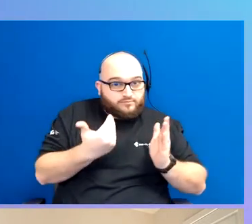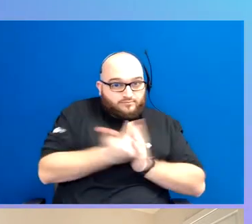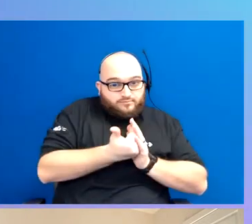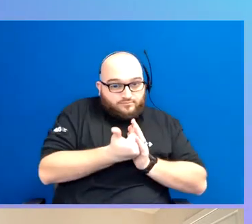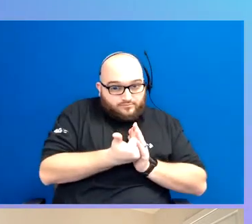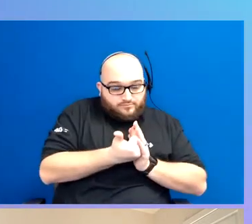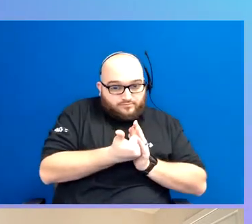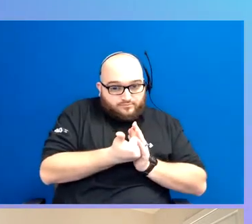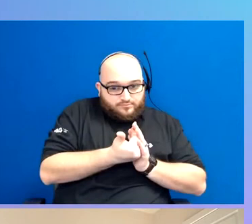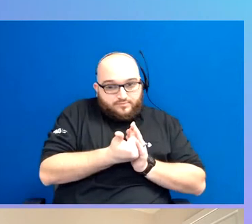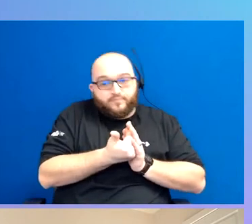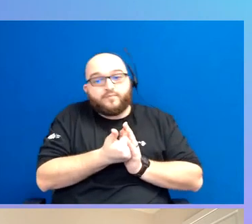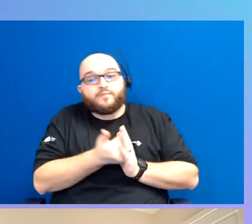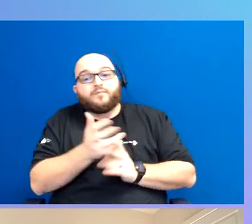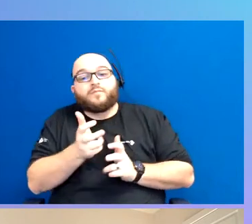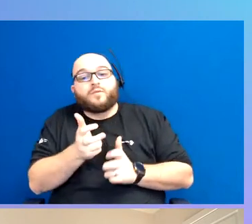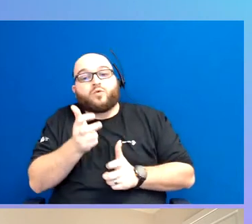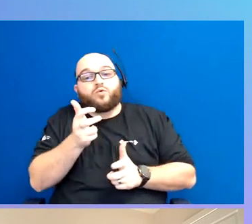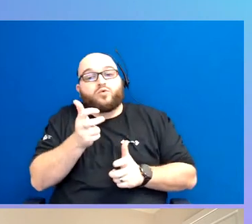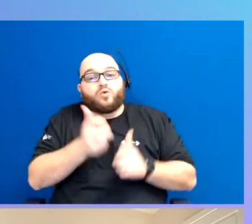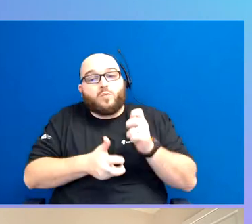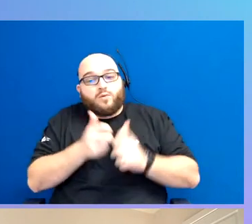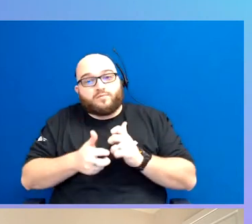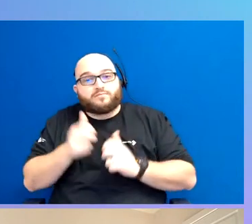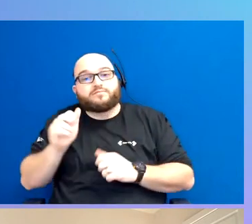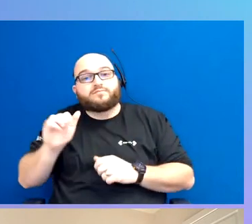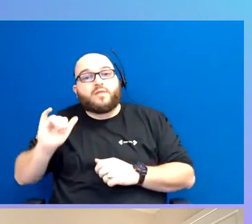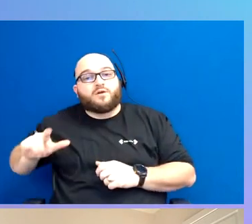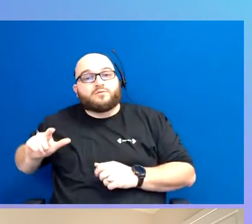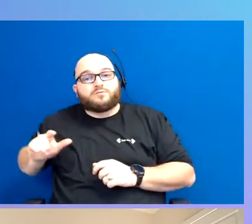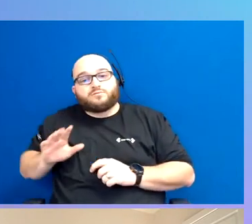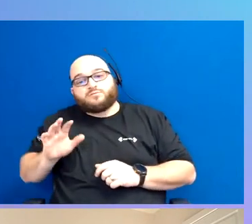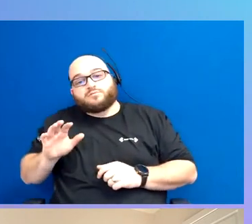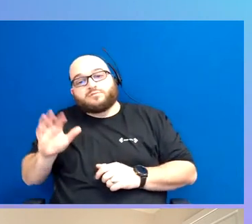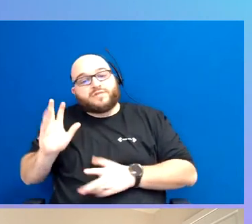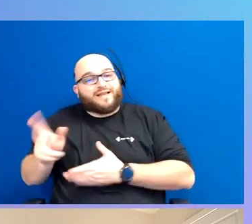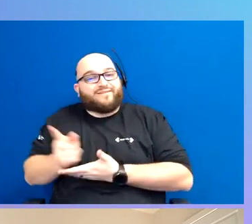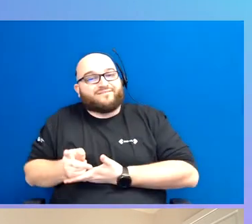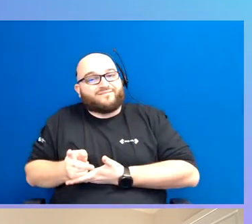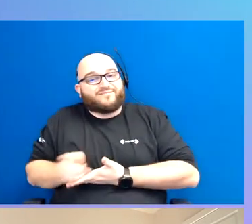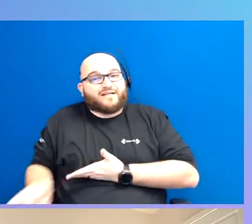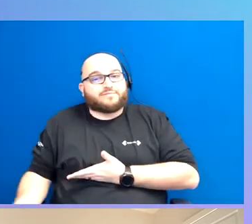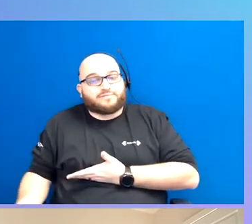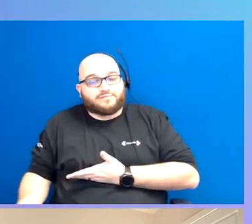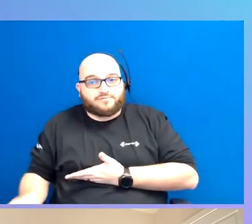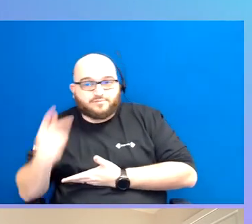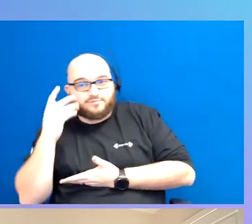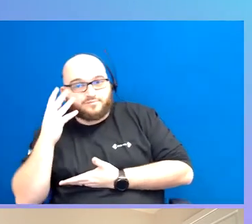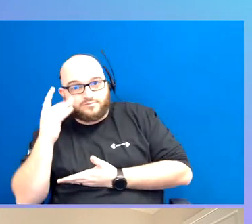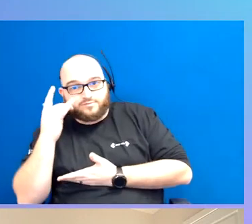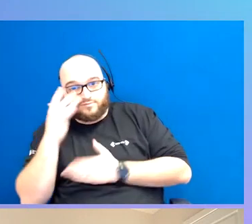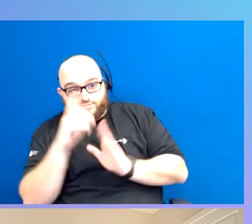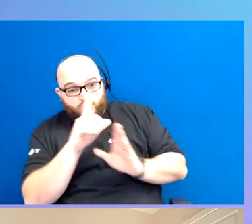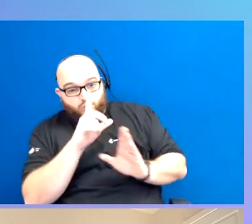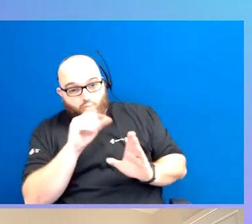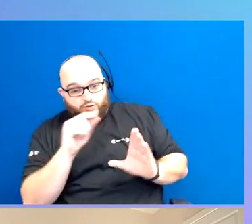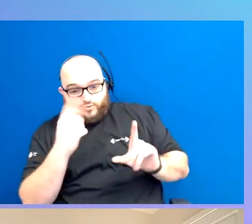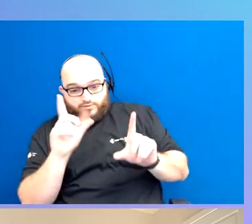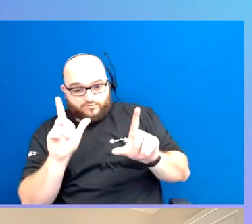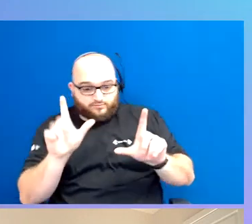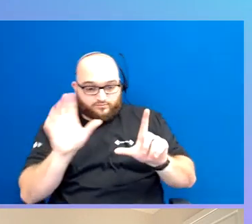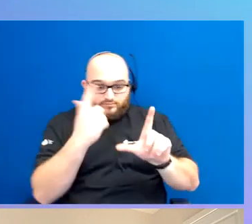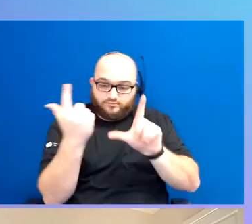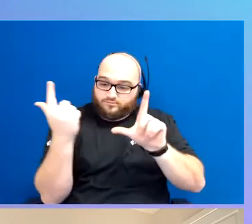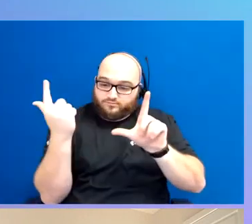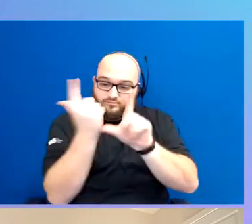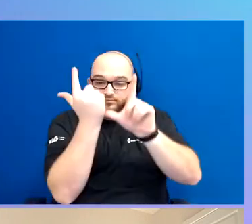the dimension of these icons is 20 pixel by 20 pixel, and there is literally no space between the